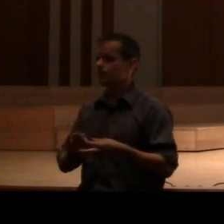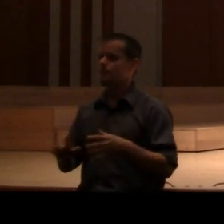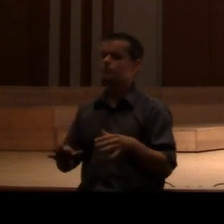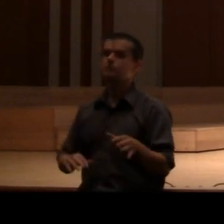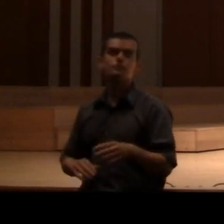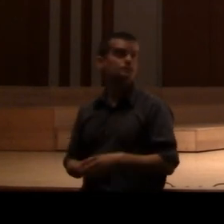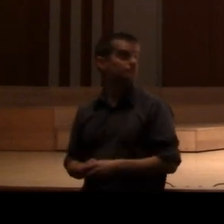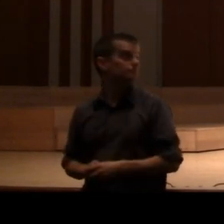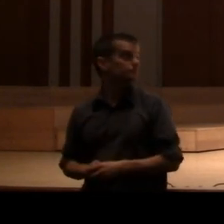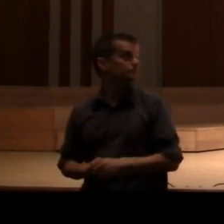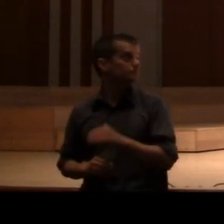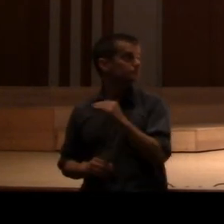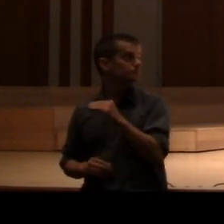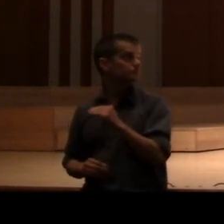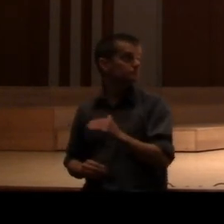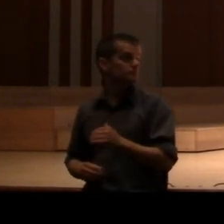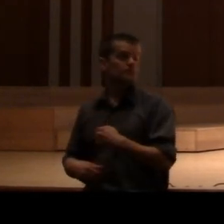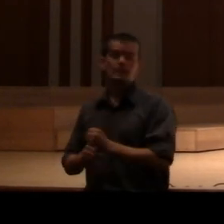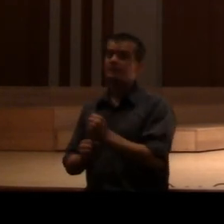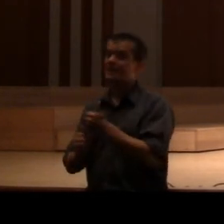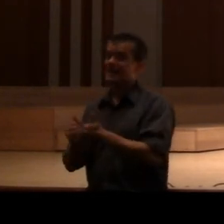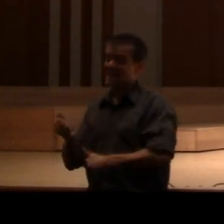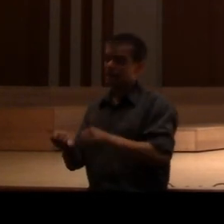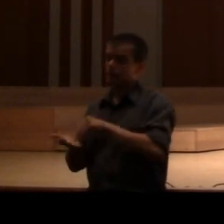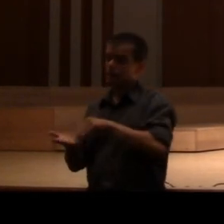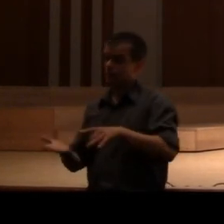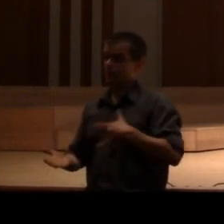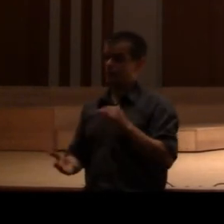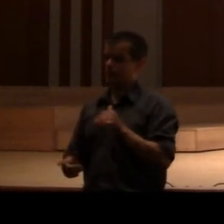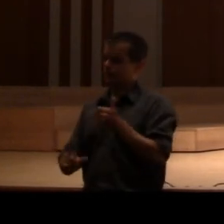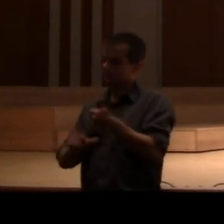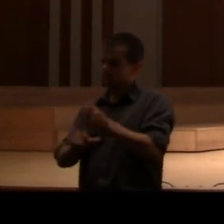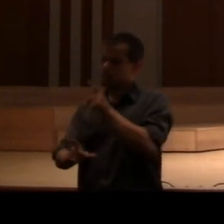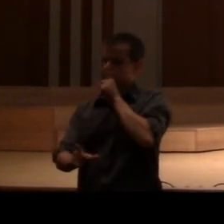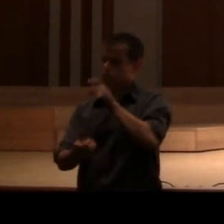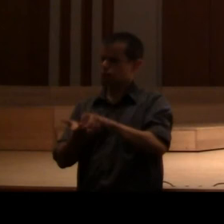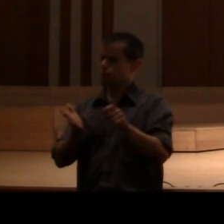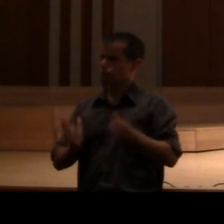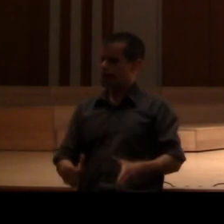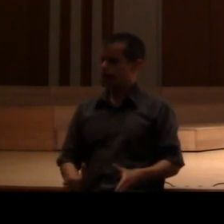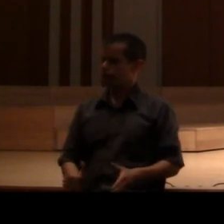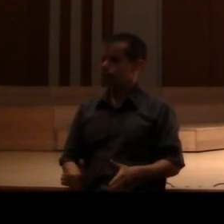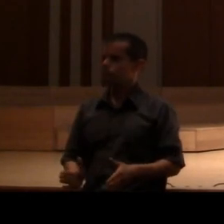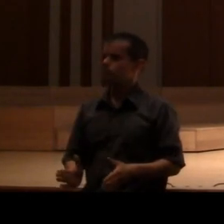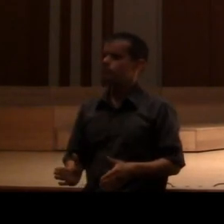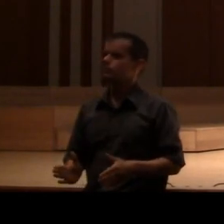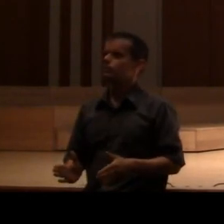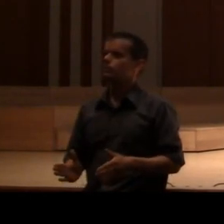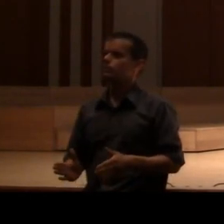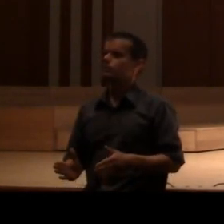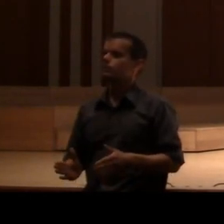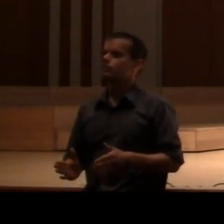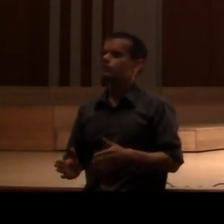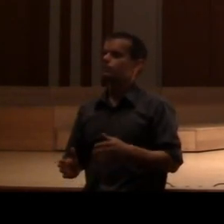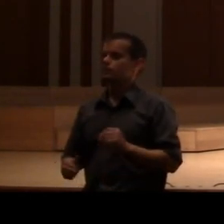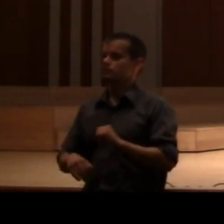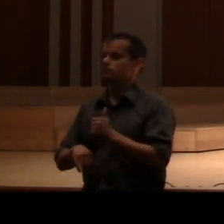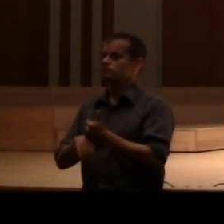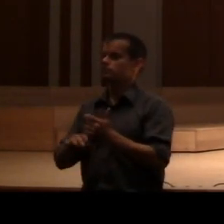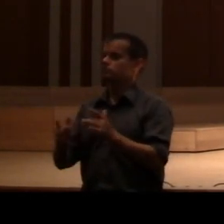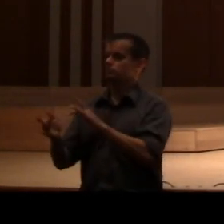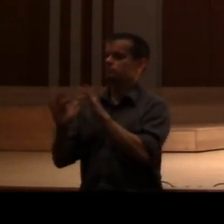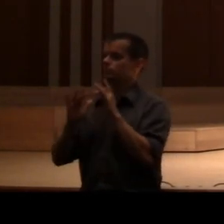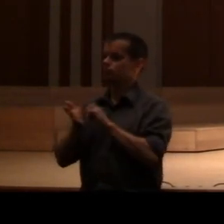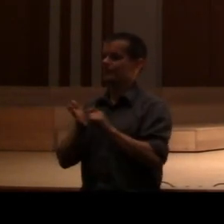giving students ownership. Making every single student feel like they are a writer and allowing them membership into a writing network with their students, with